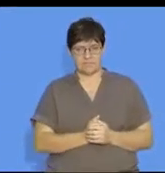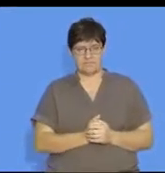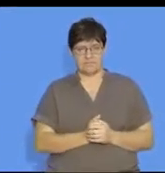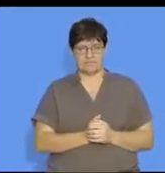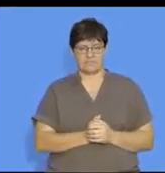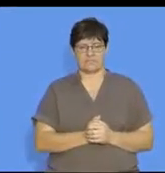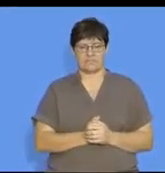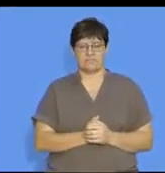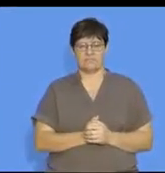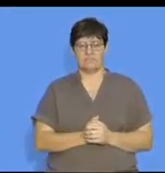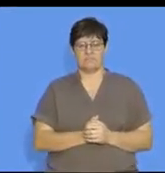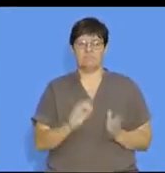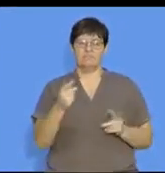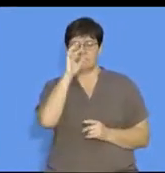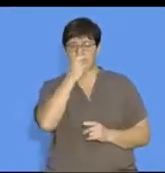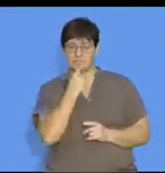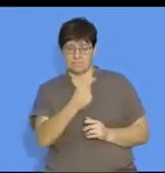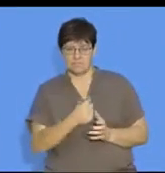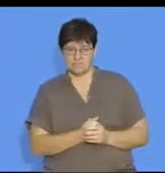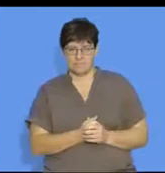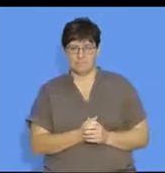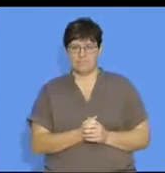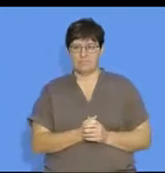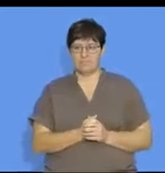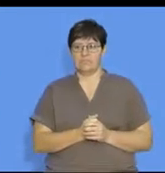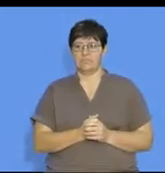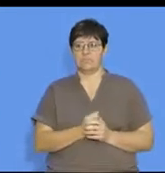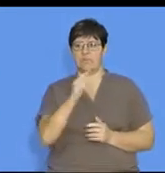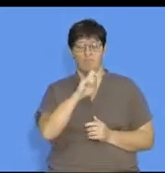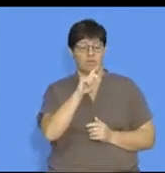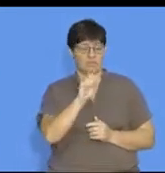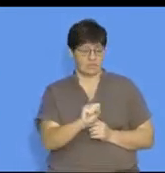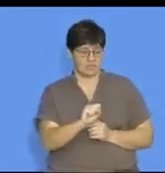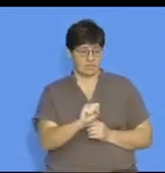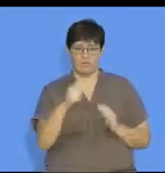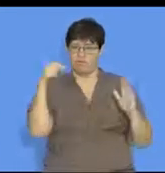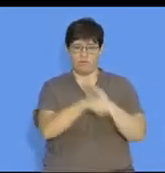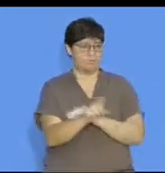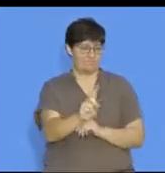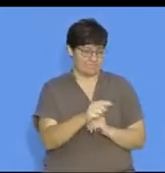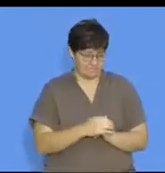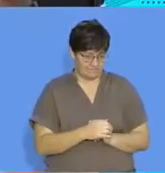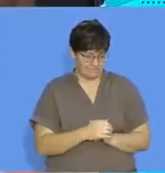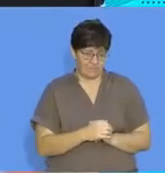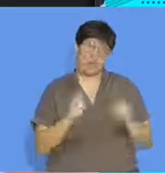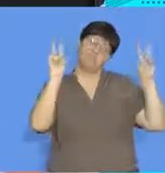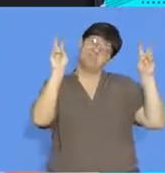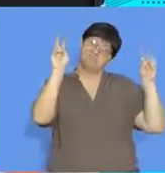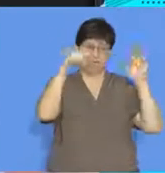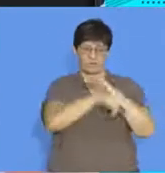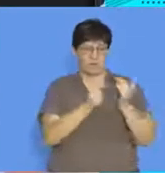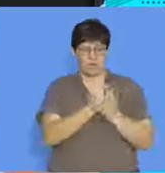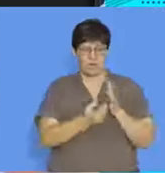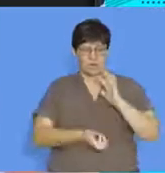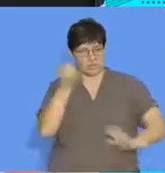lost volts, remember we say the volts are actually not exactly lost, okay? They are not lost in the sense